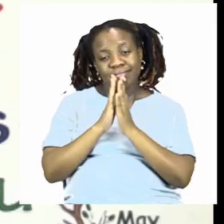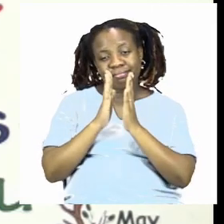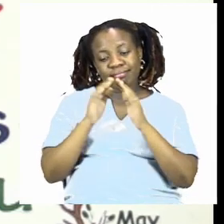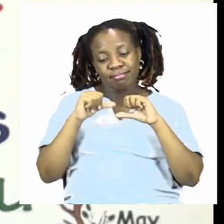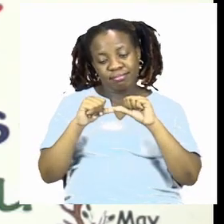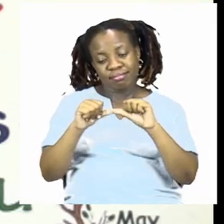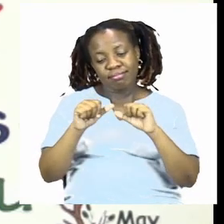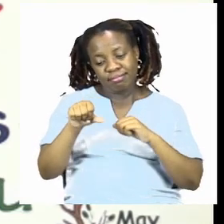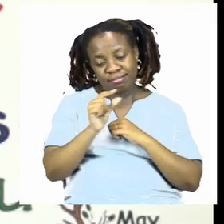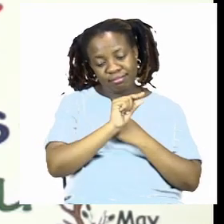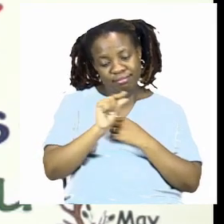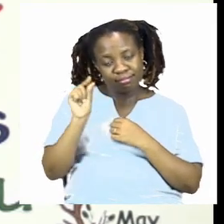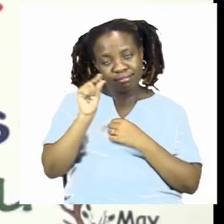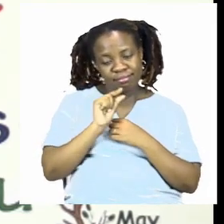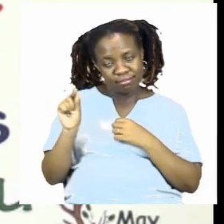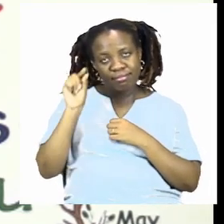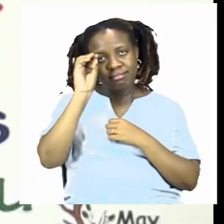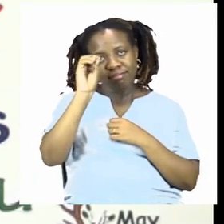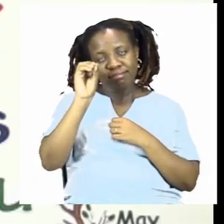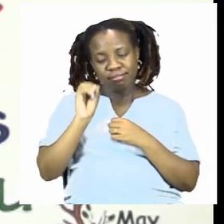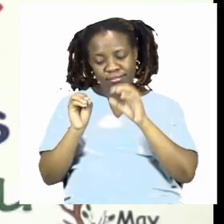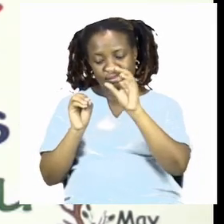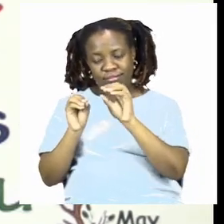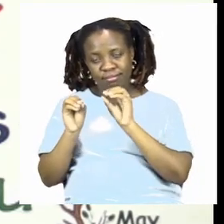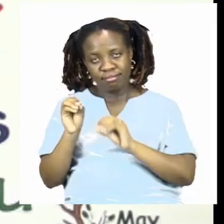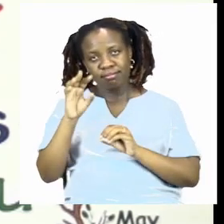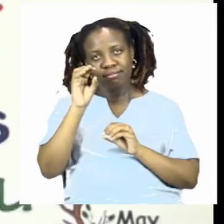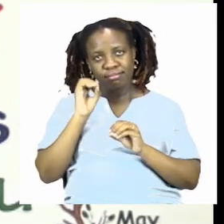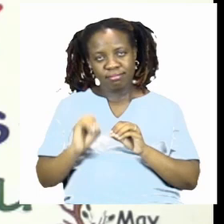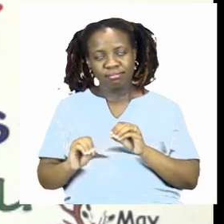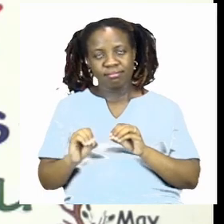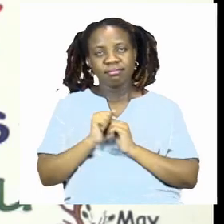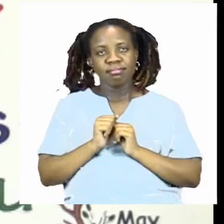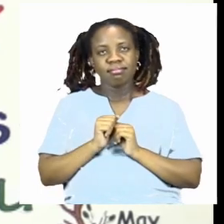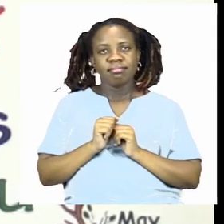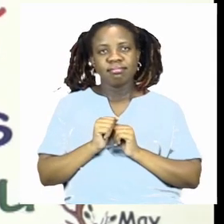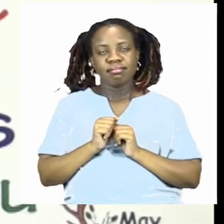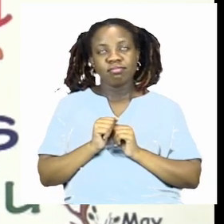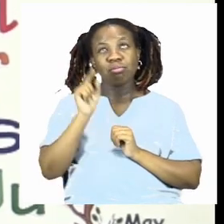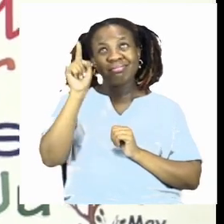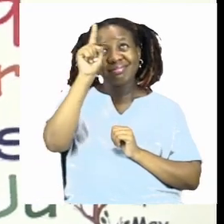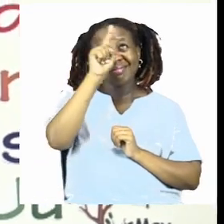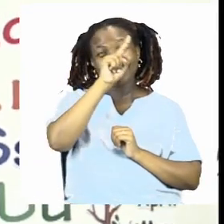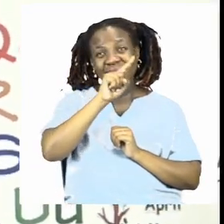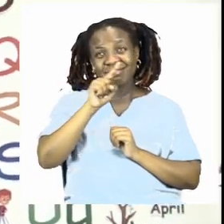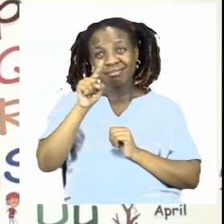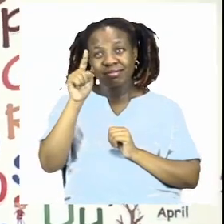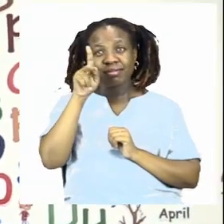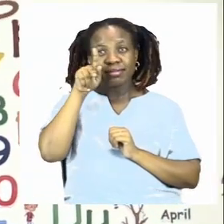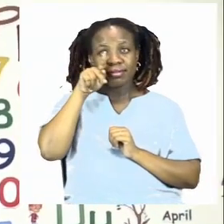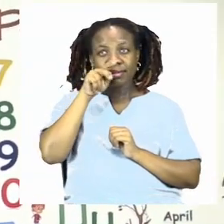or complete all the other sentences with the pronouns given to you on top of the page. Now remember, boys and girls, if you are